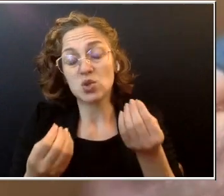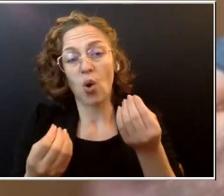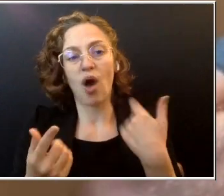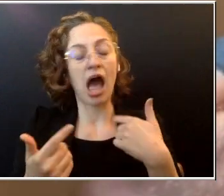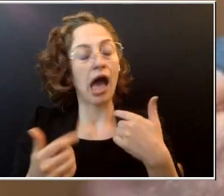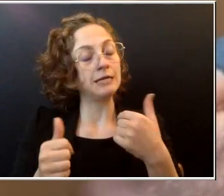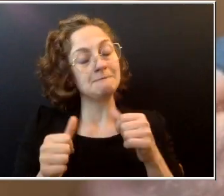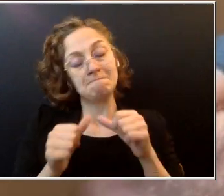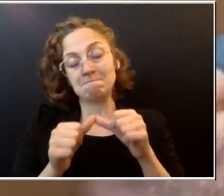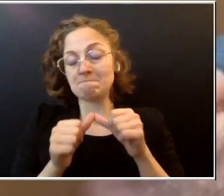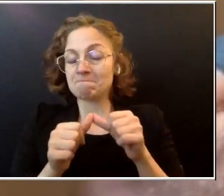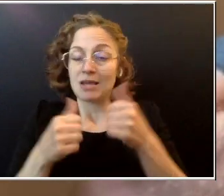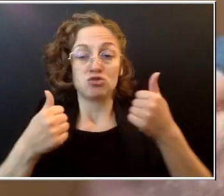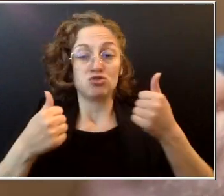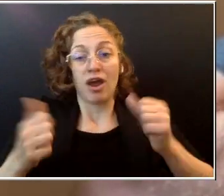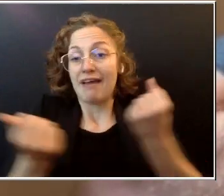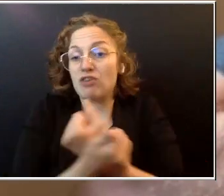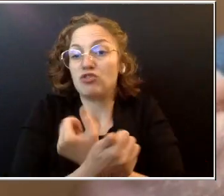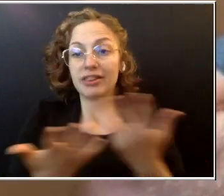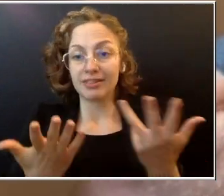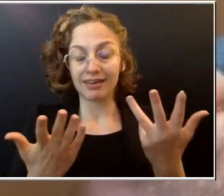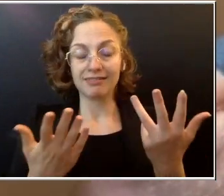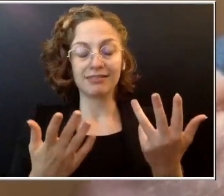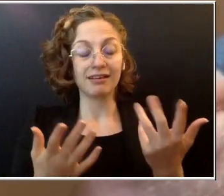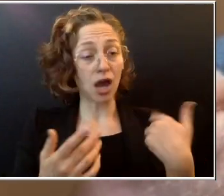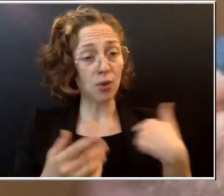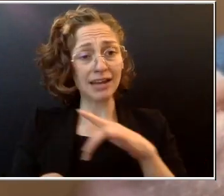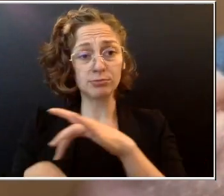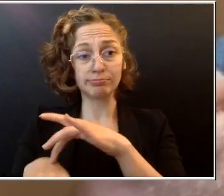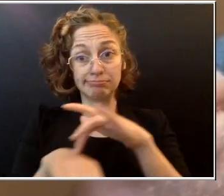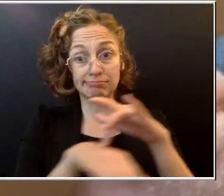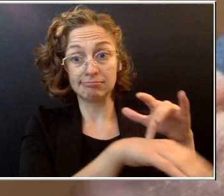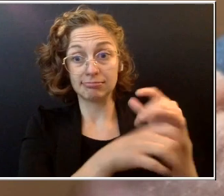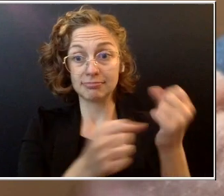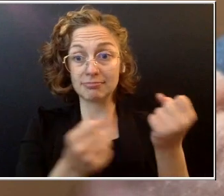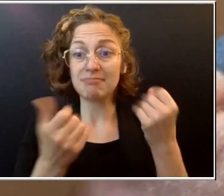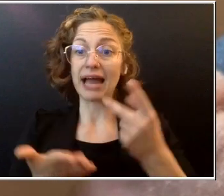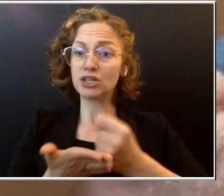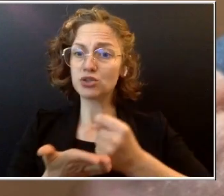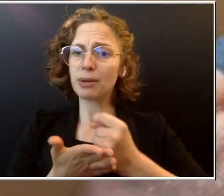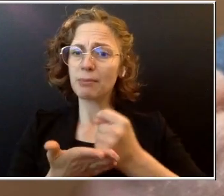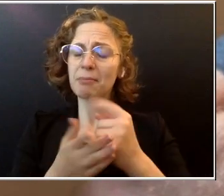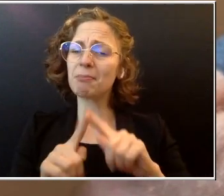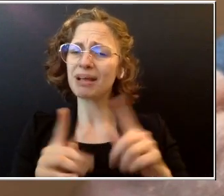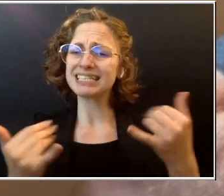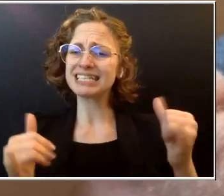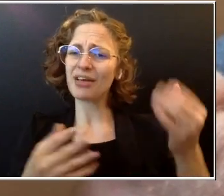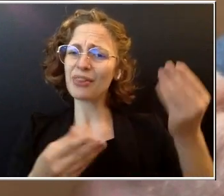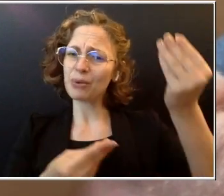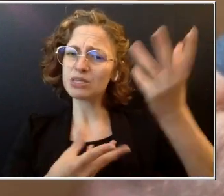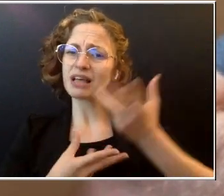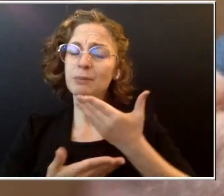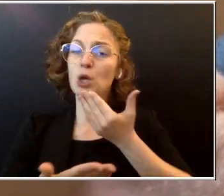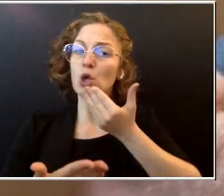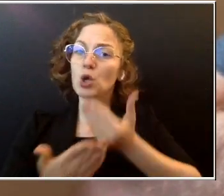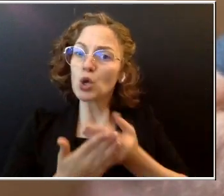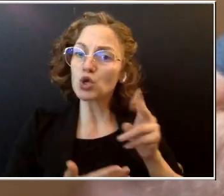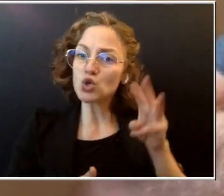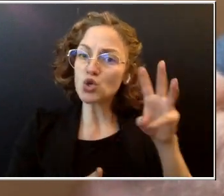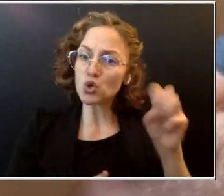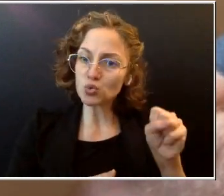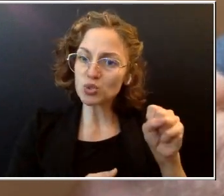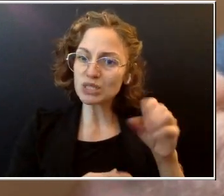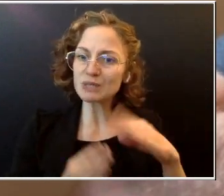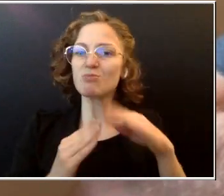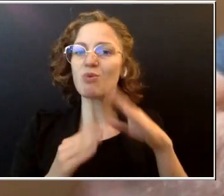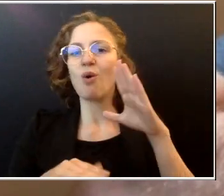had to try a bunch of different treatments, but overall I was still getting good news more often than not. But once it spread to my